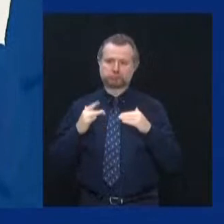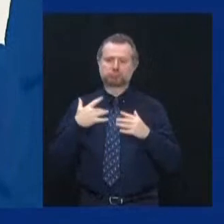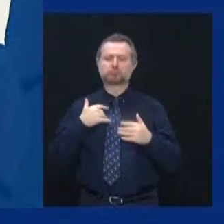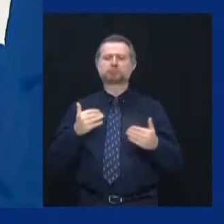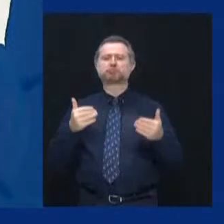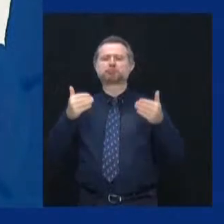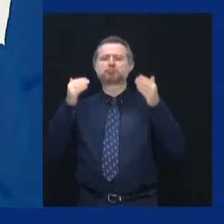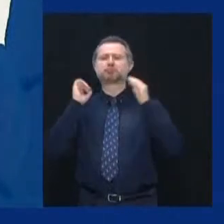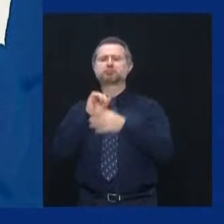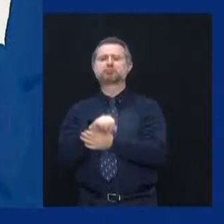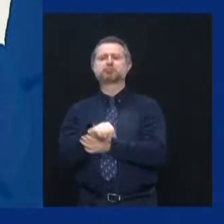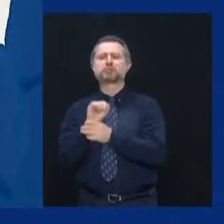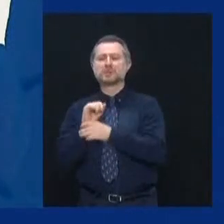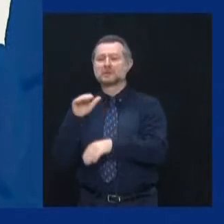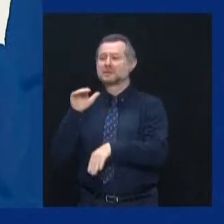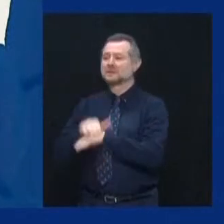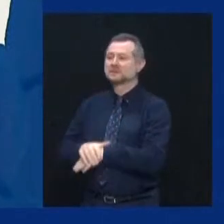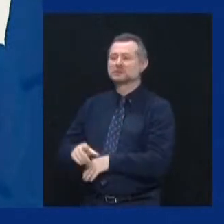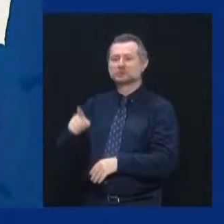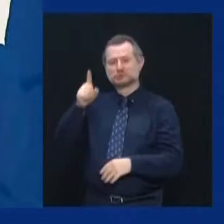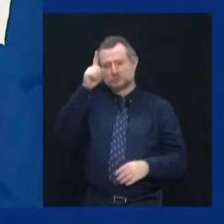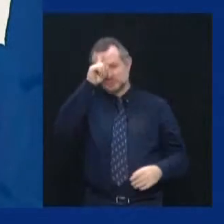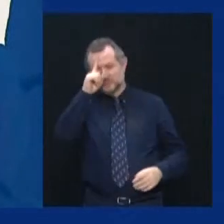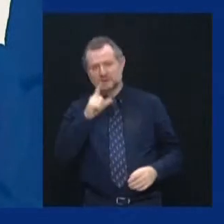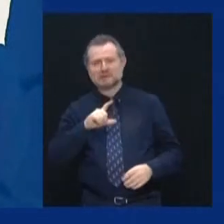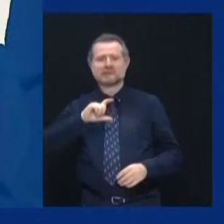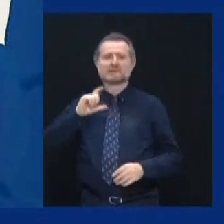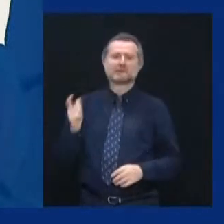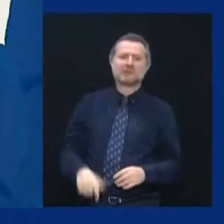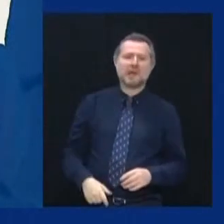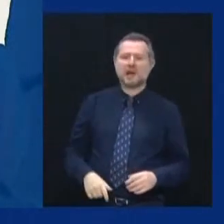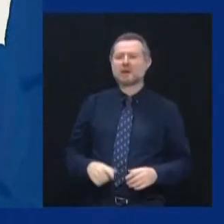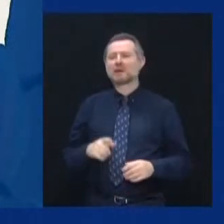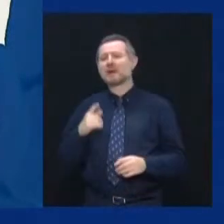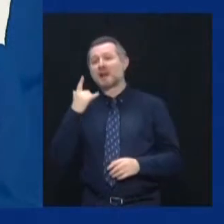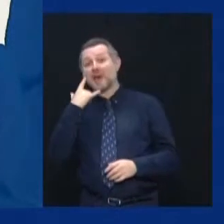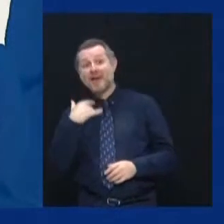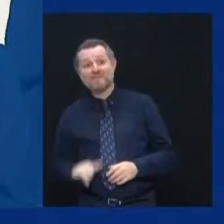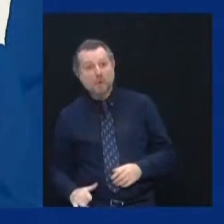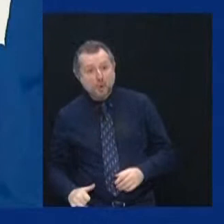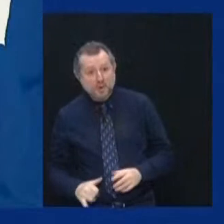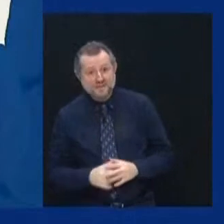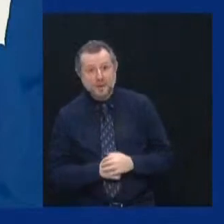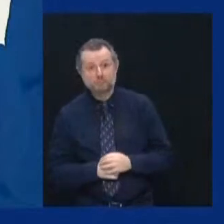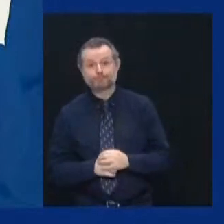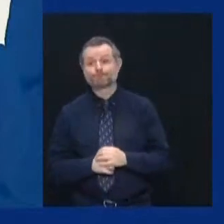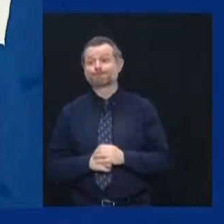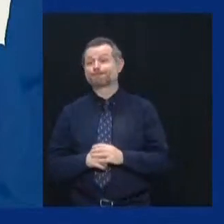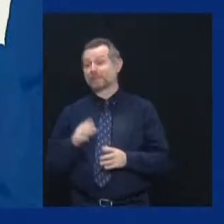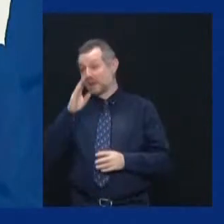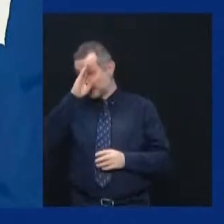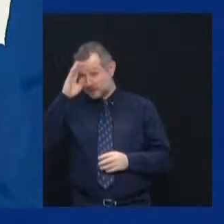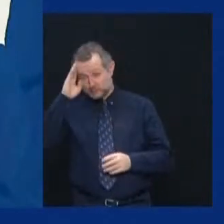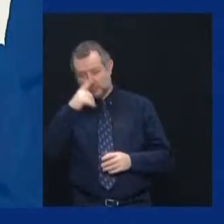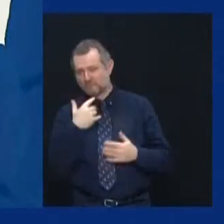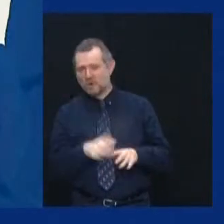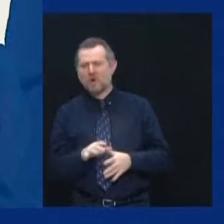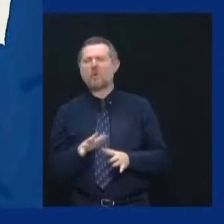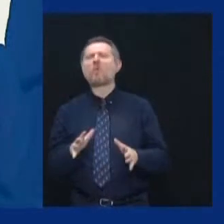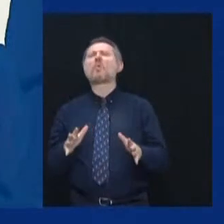closed, Germany closed, Italy closed, California. The hospitals have been